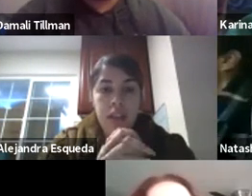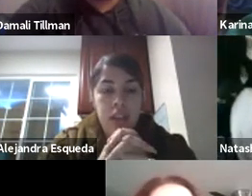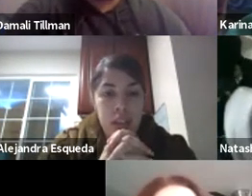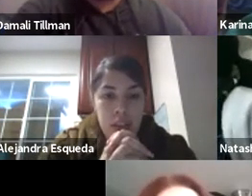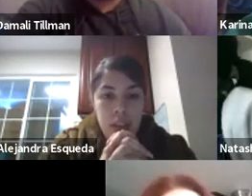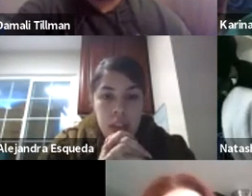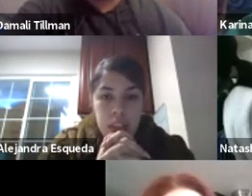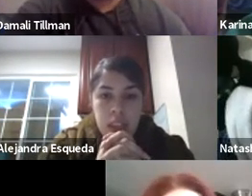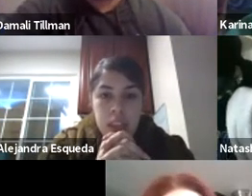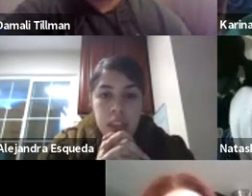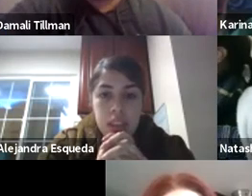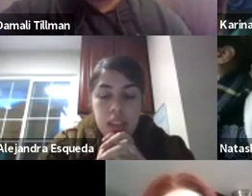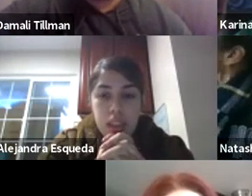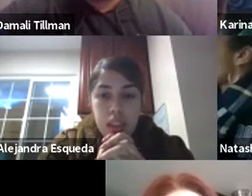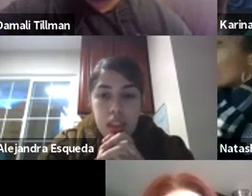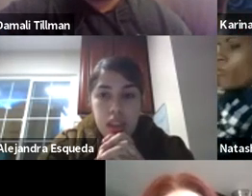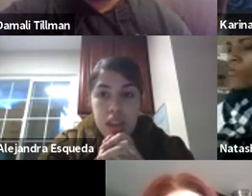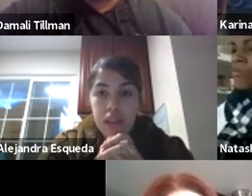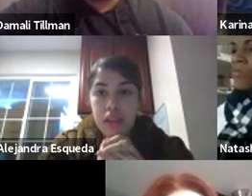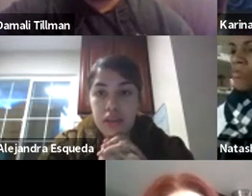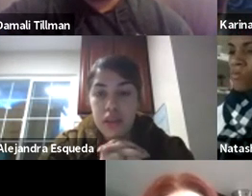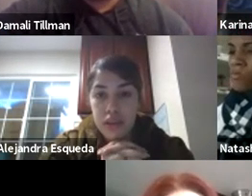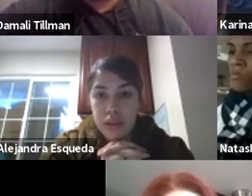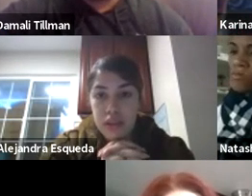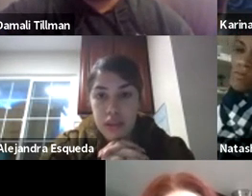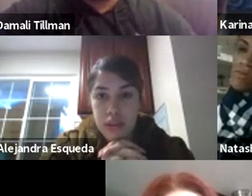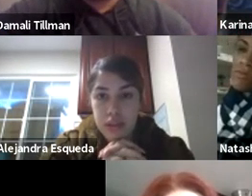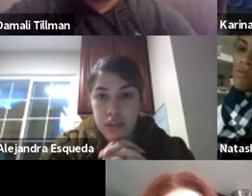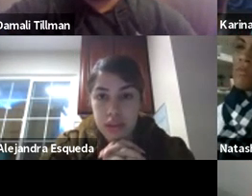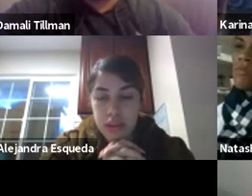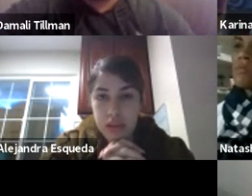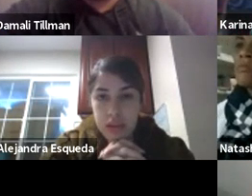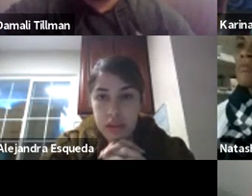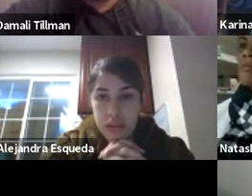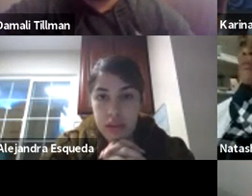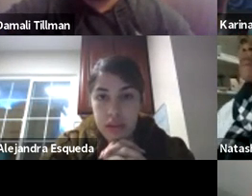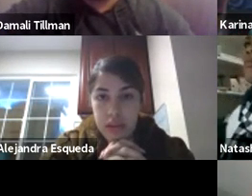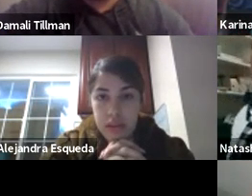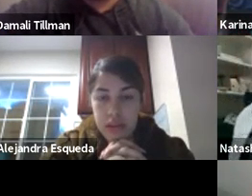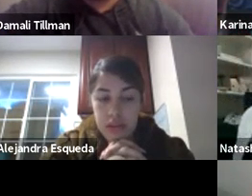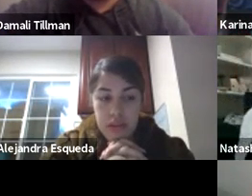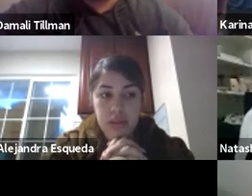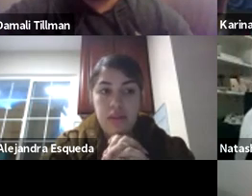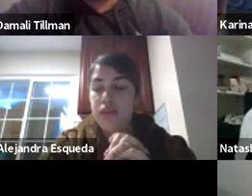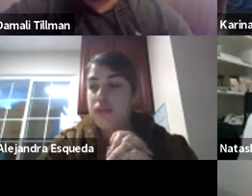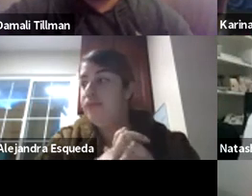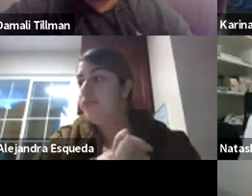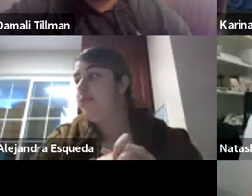was to ask the client if they want this person to come in with them. One thing that